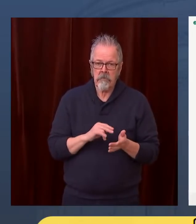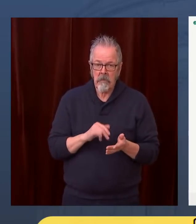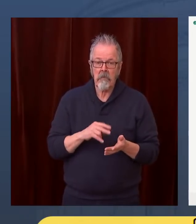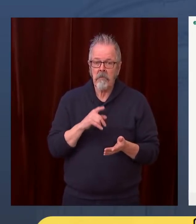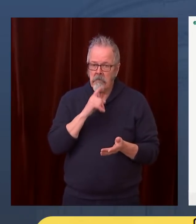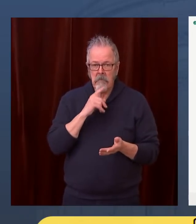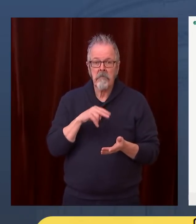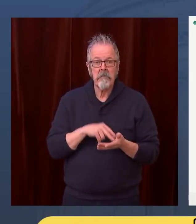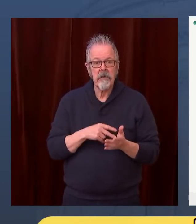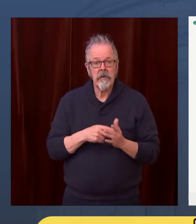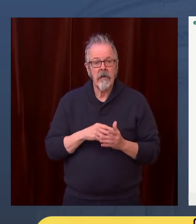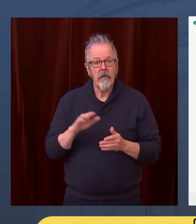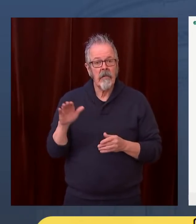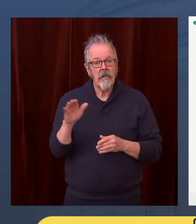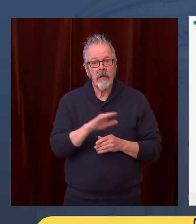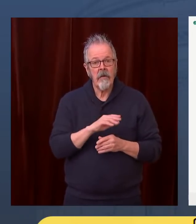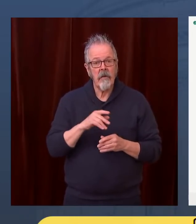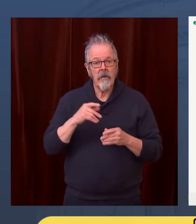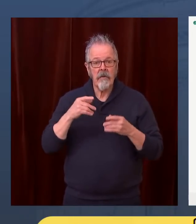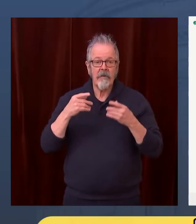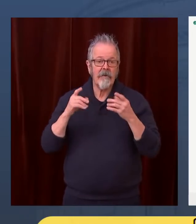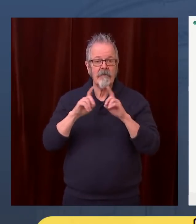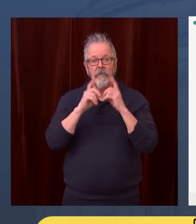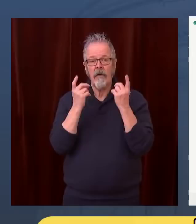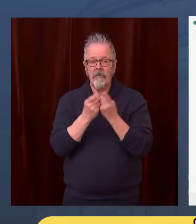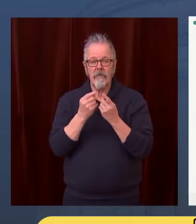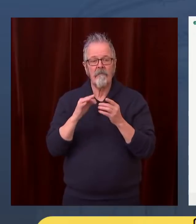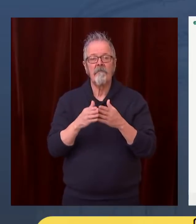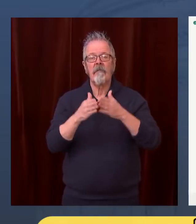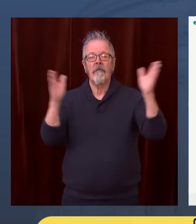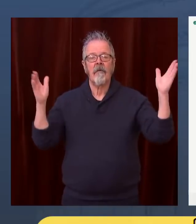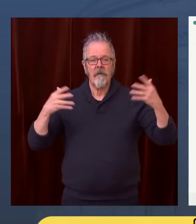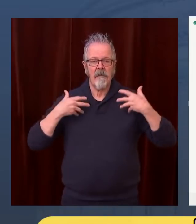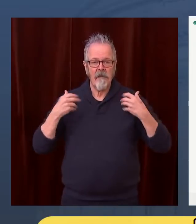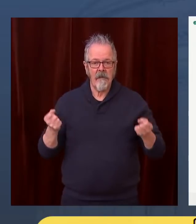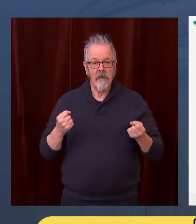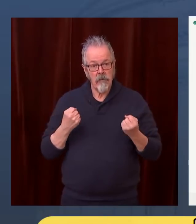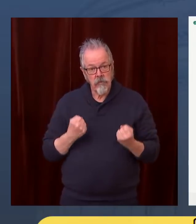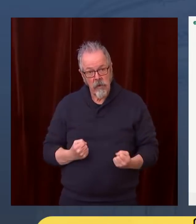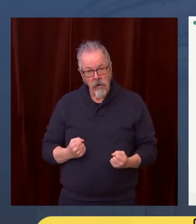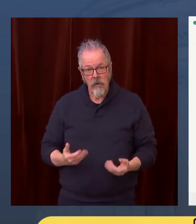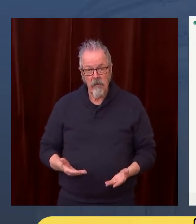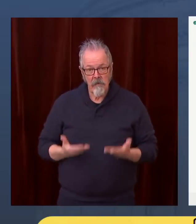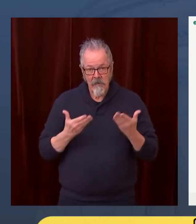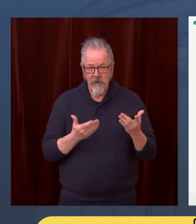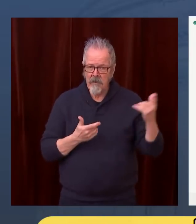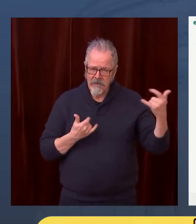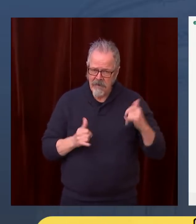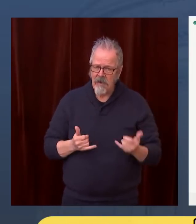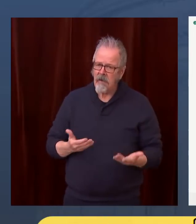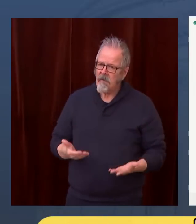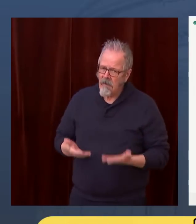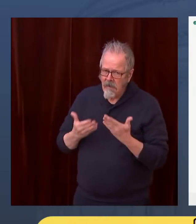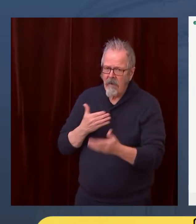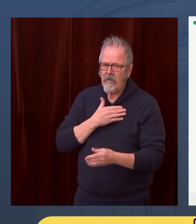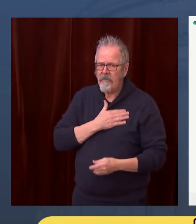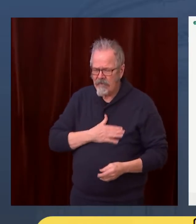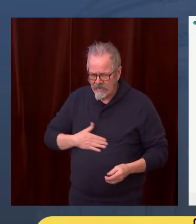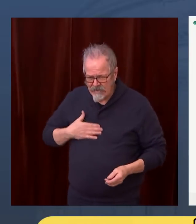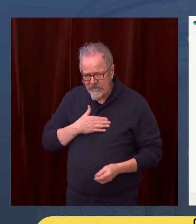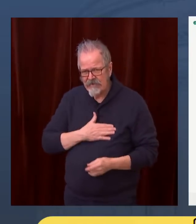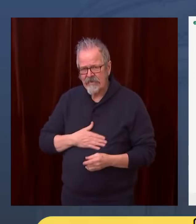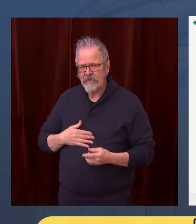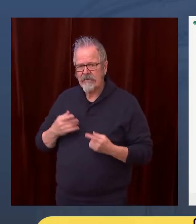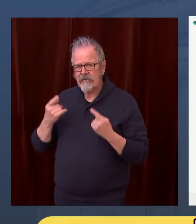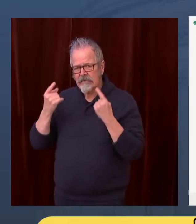public health recommendation or strong recommendation, or please consider what you're doing, your activity